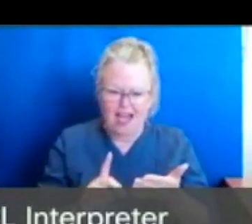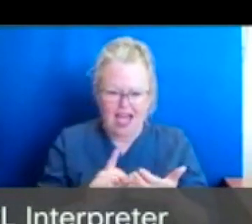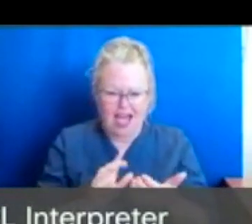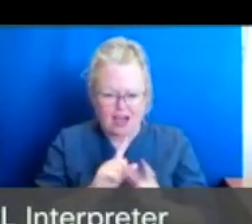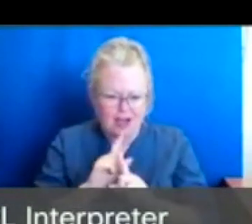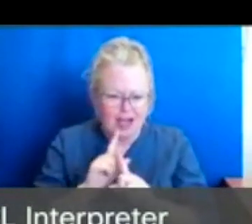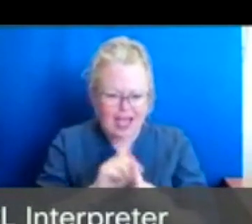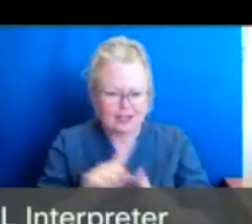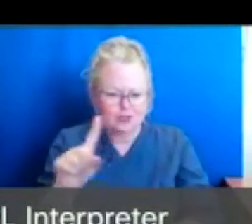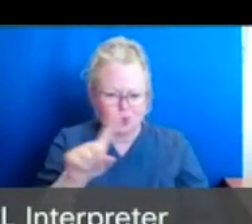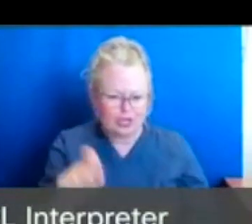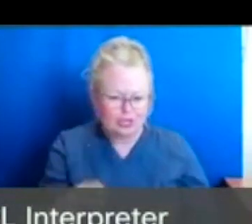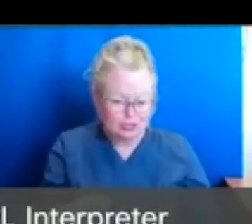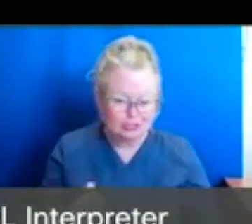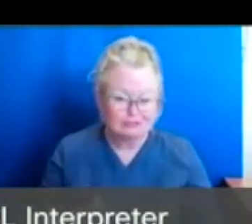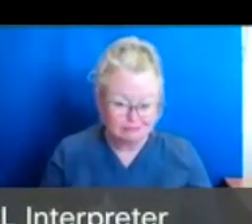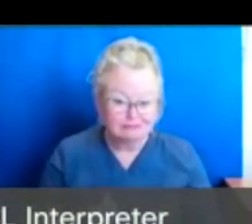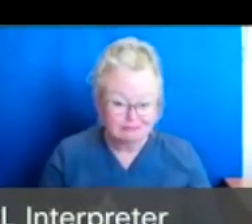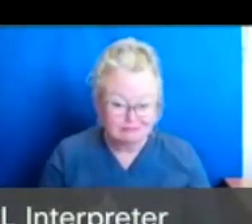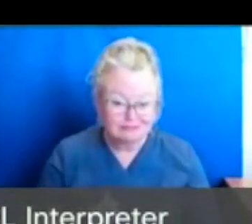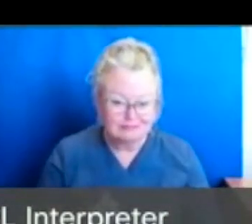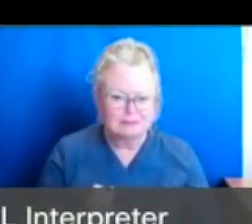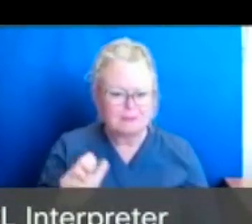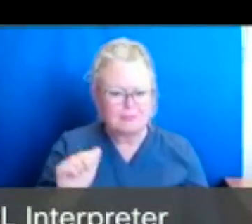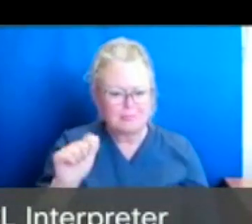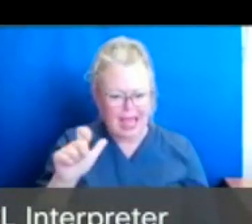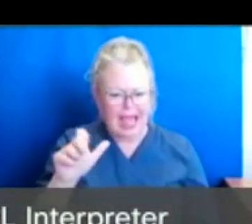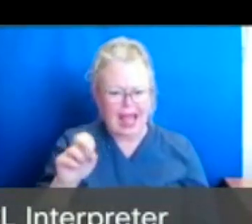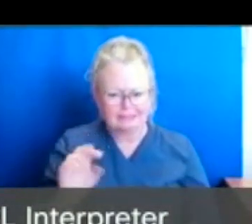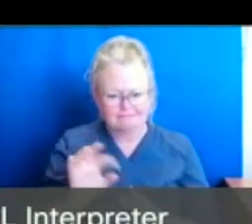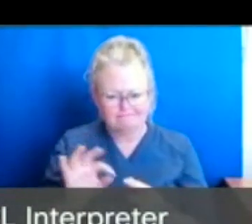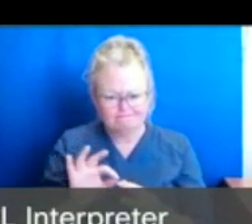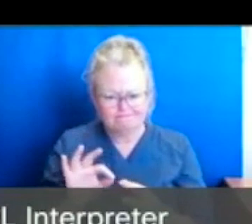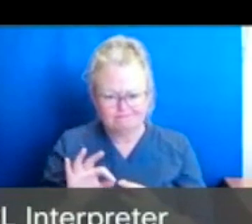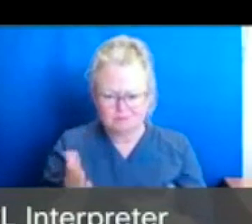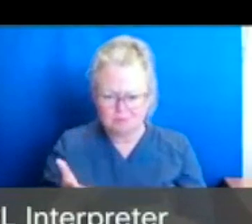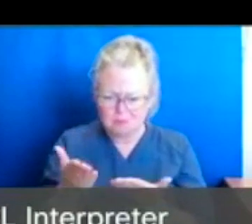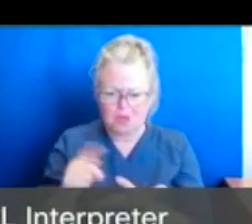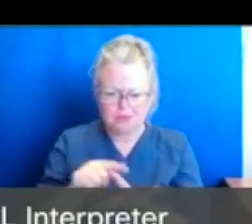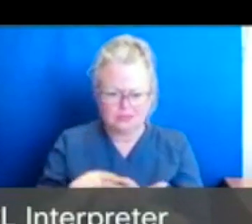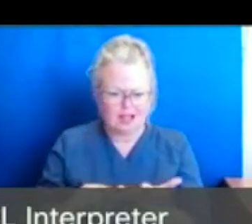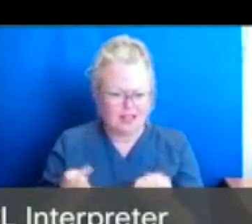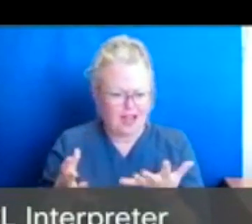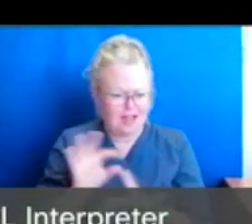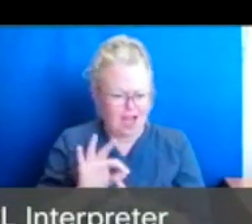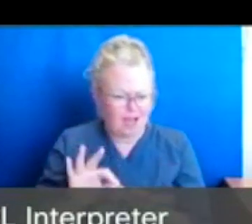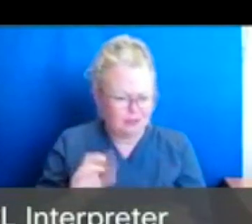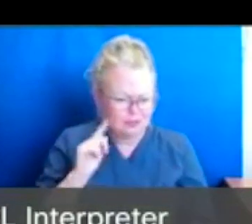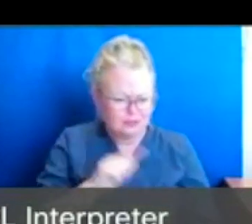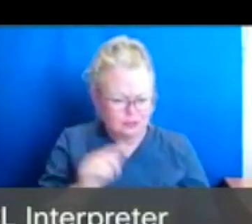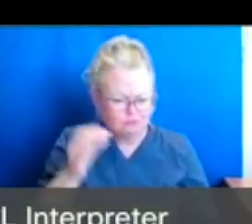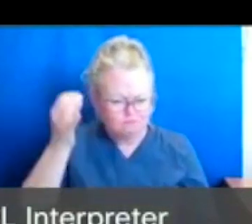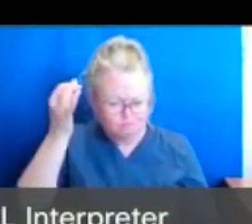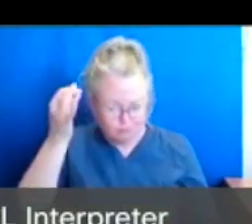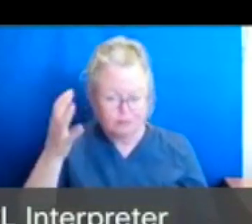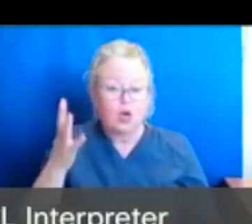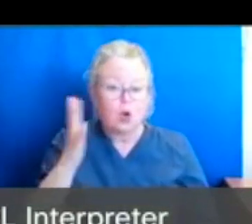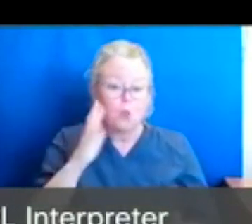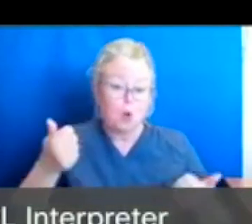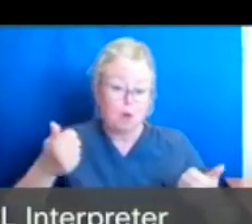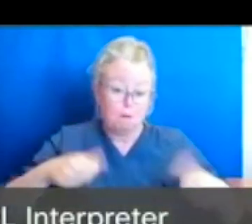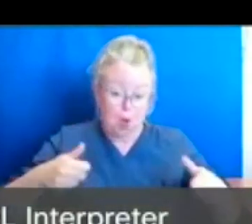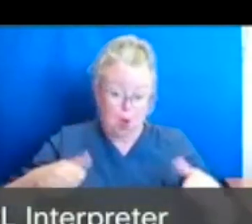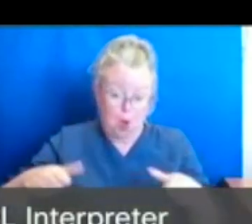so effectively illustrated in his responses. Each of the presentations will be posted, as will be